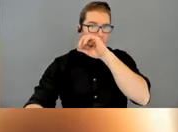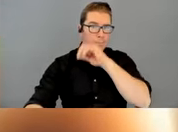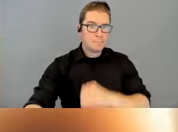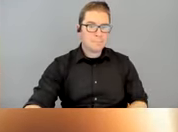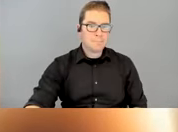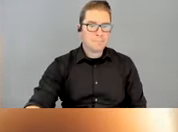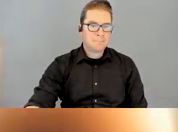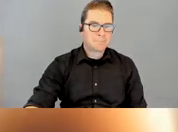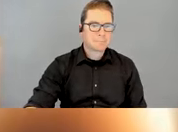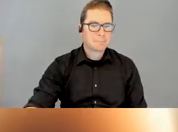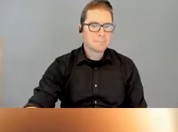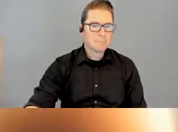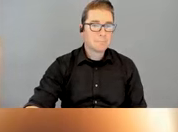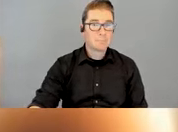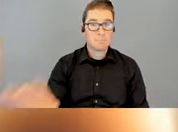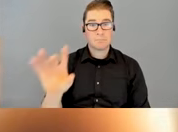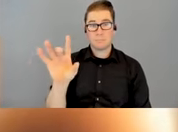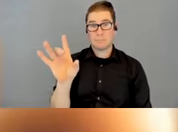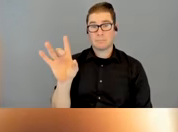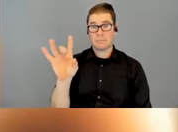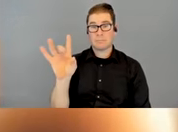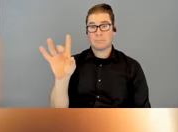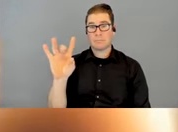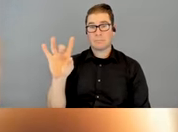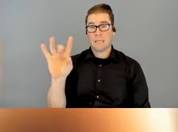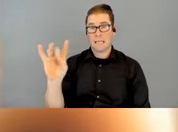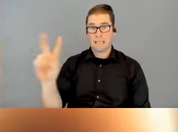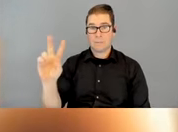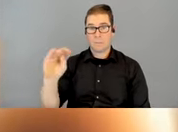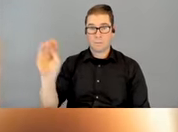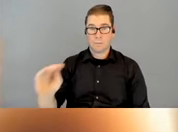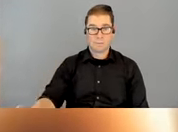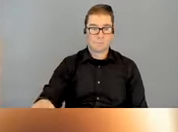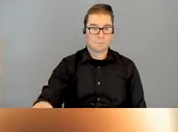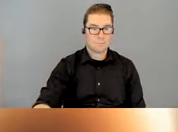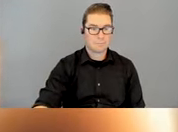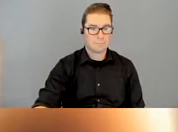Wonderful. 82% participation.